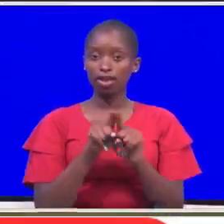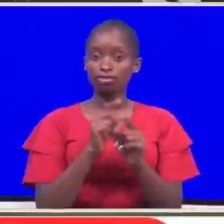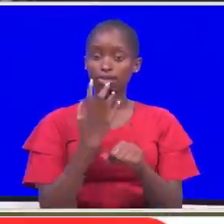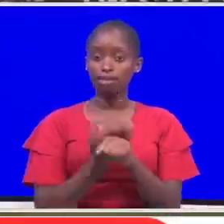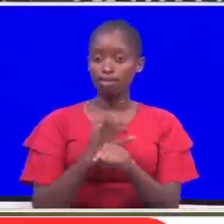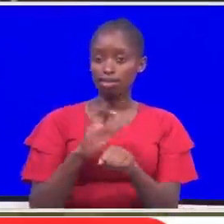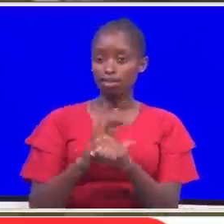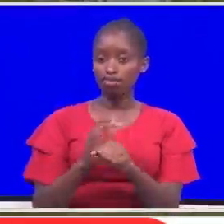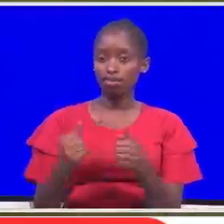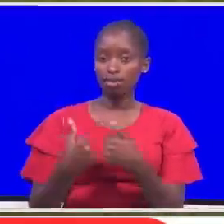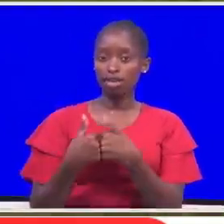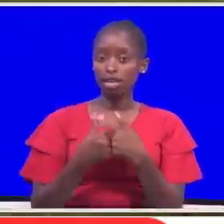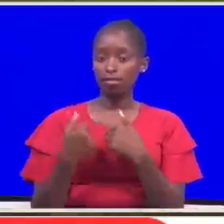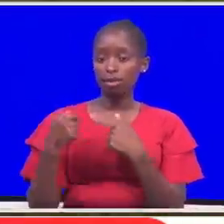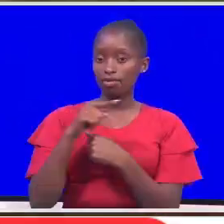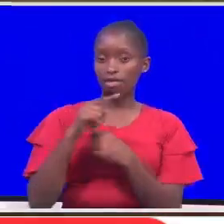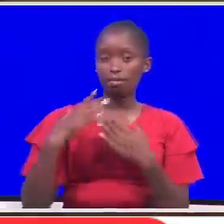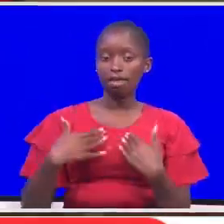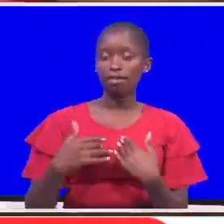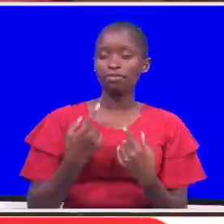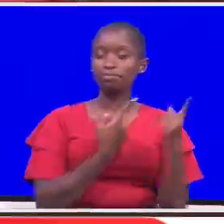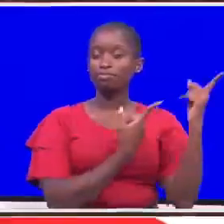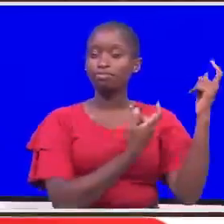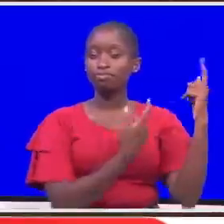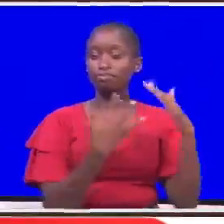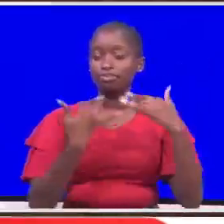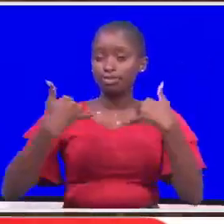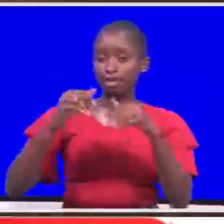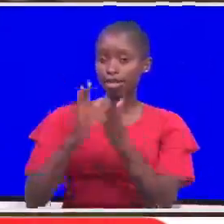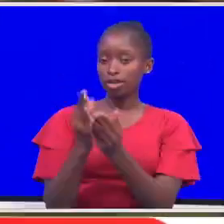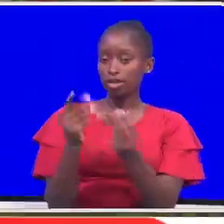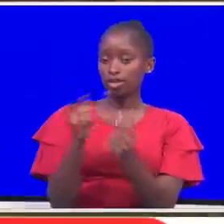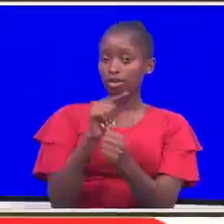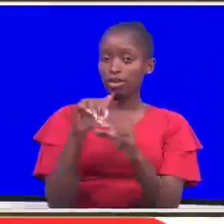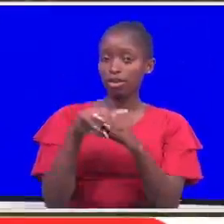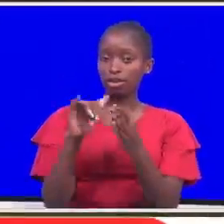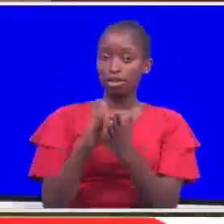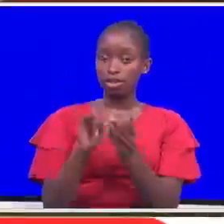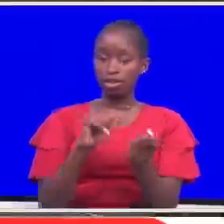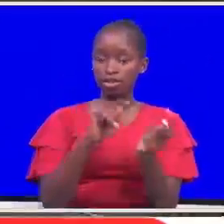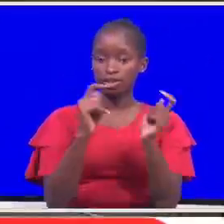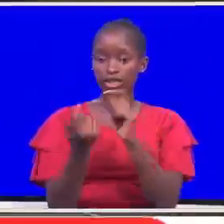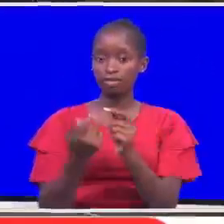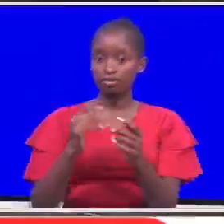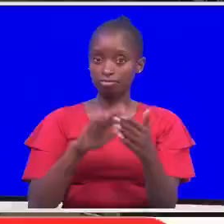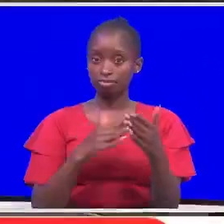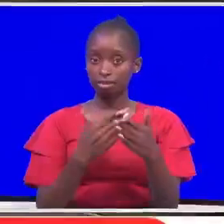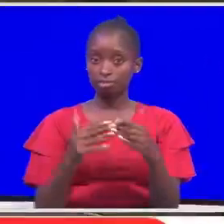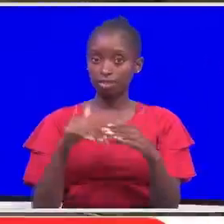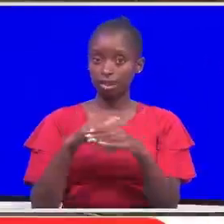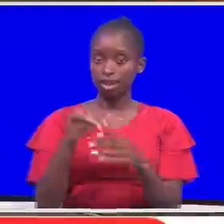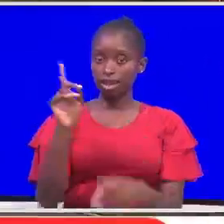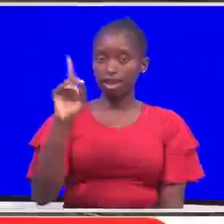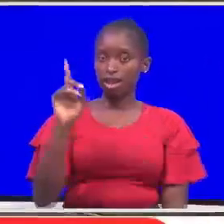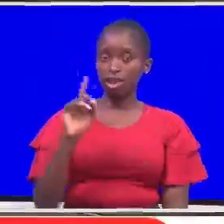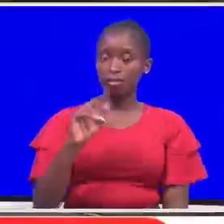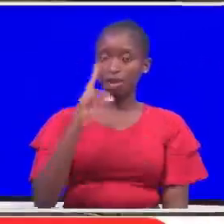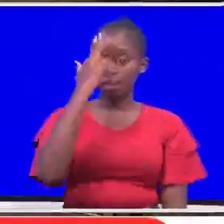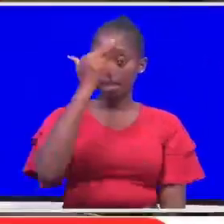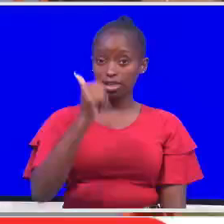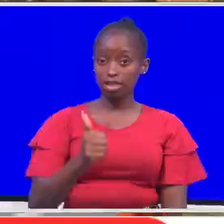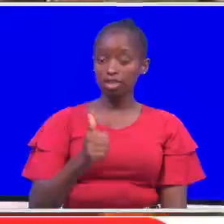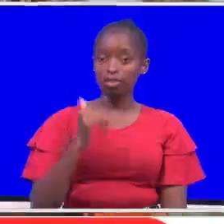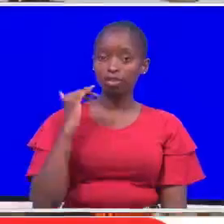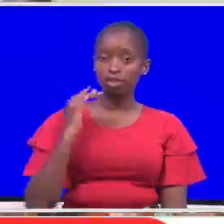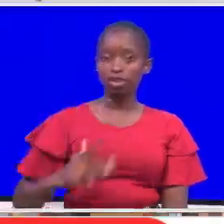local and foreign drivers are expected to tackle competitive and transport sections in Nairobi, Kajiado, Naivasha and Nakuru.